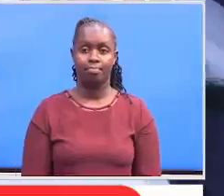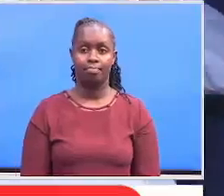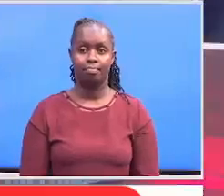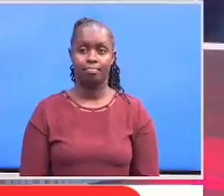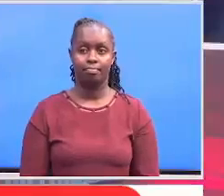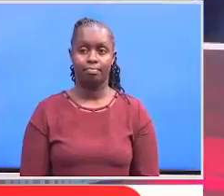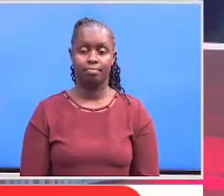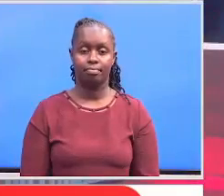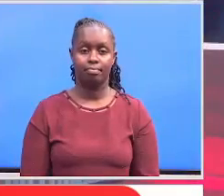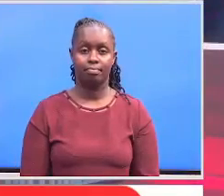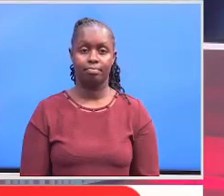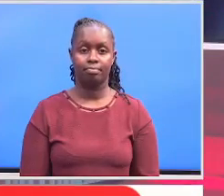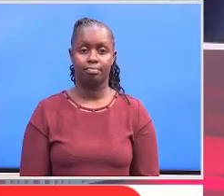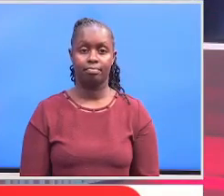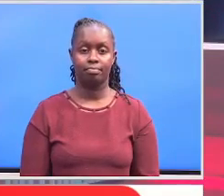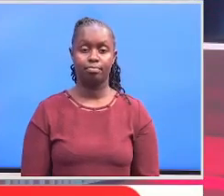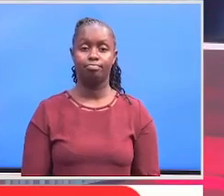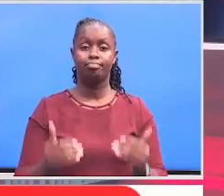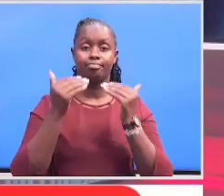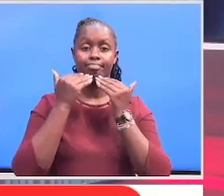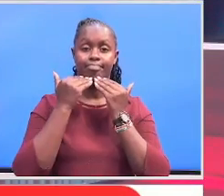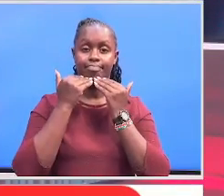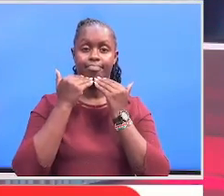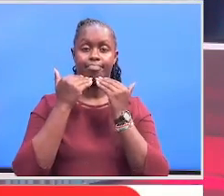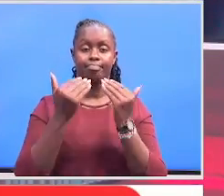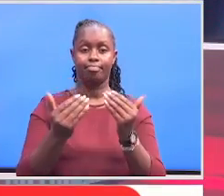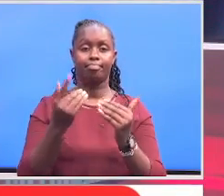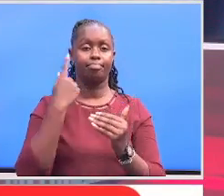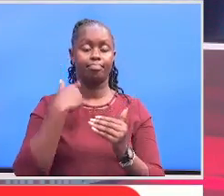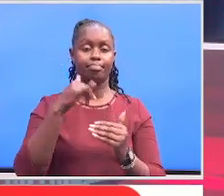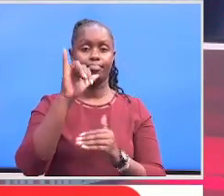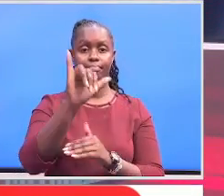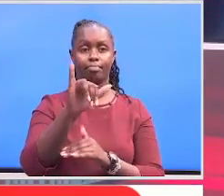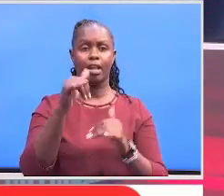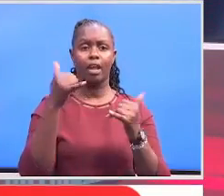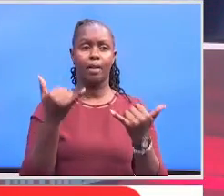Thank you, Wanji Sustin, for that. Let's take you to Nakuru now, where